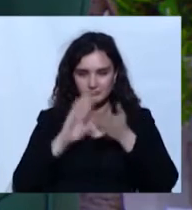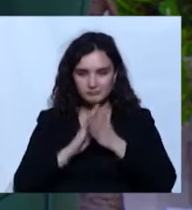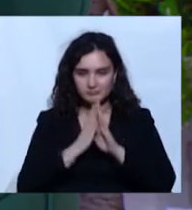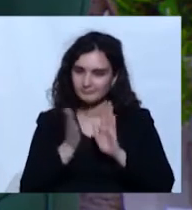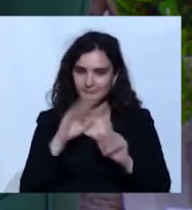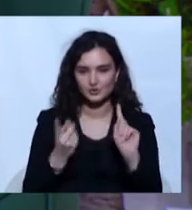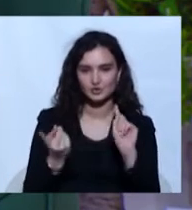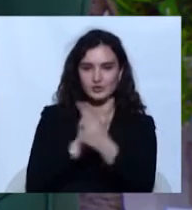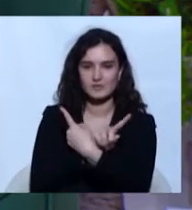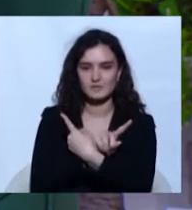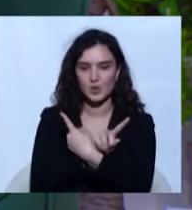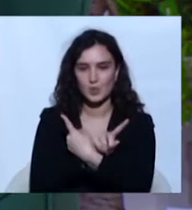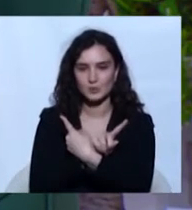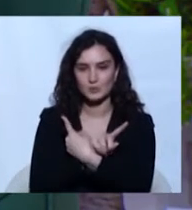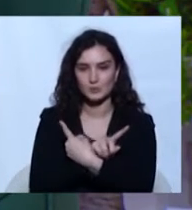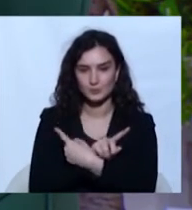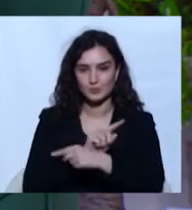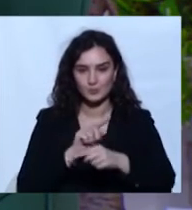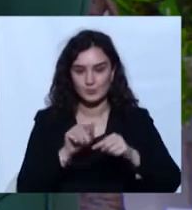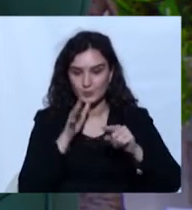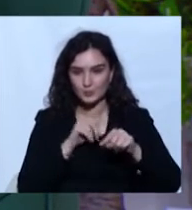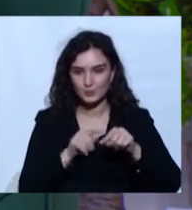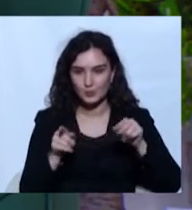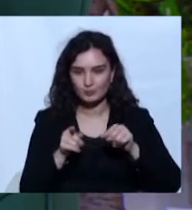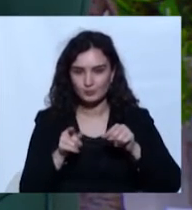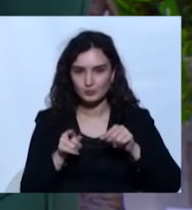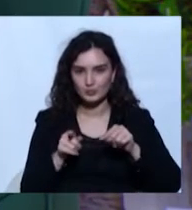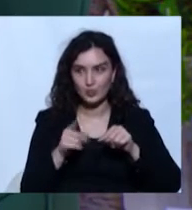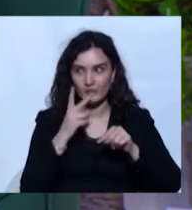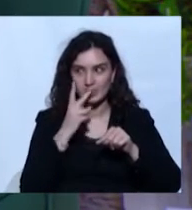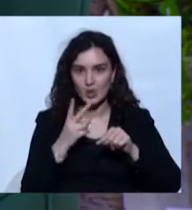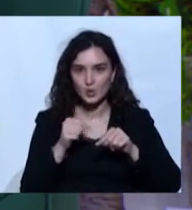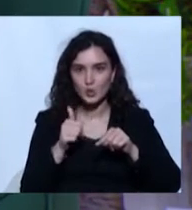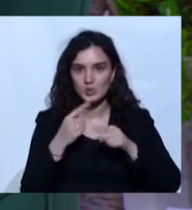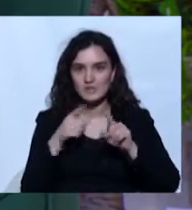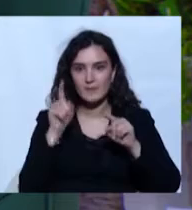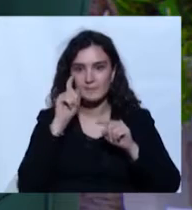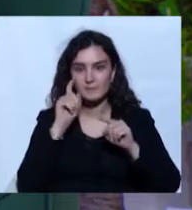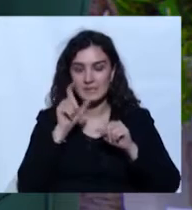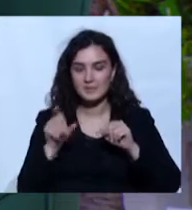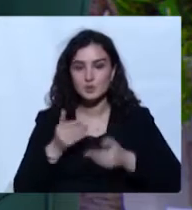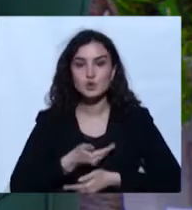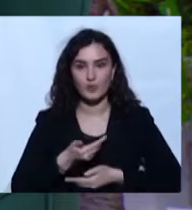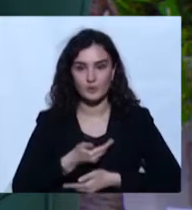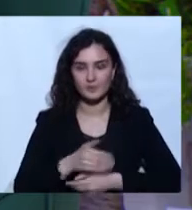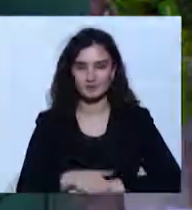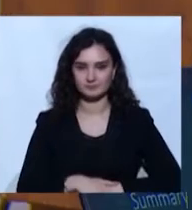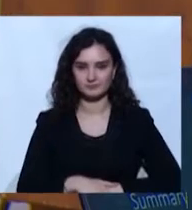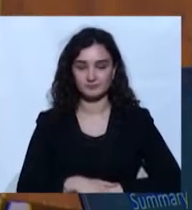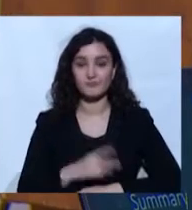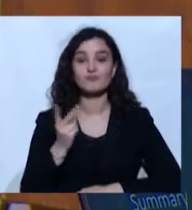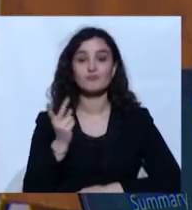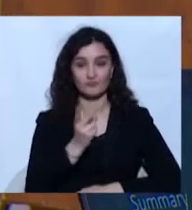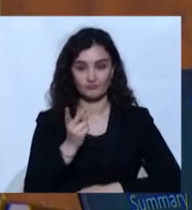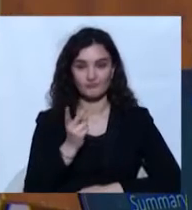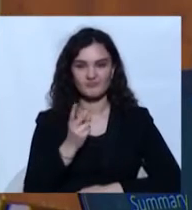to switch identities for a short amount of time, just to see how the other boy lives.